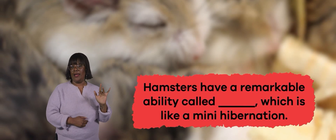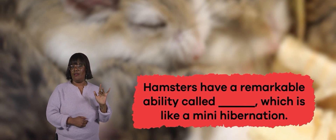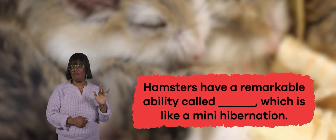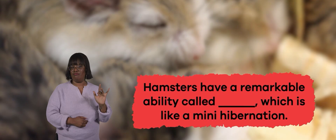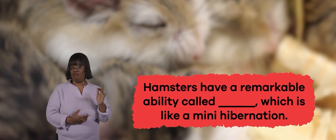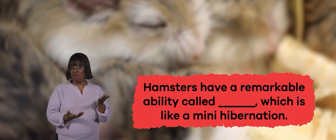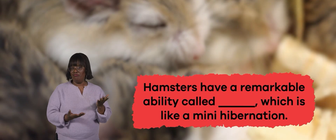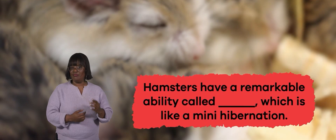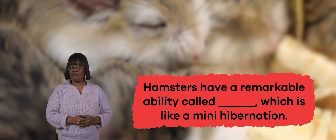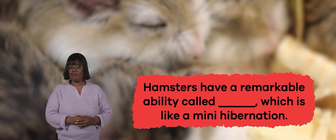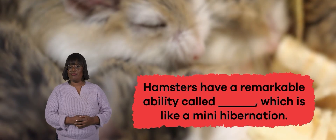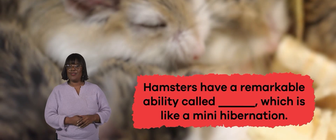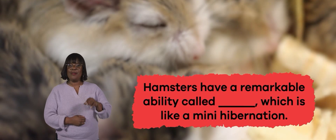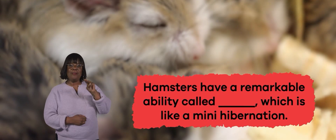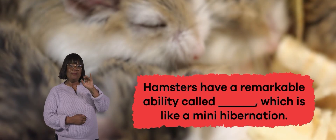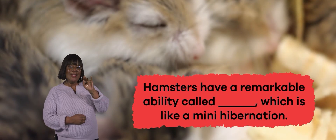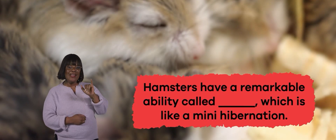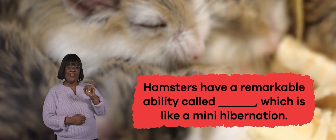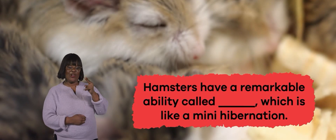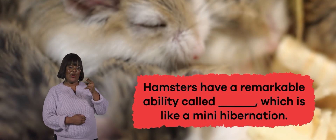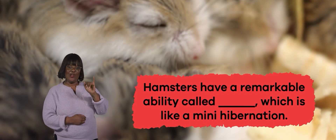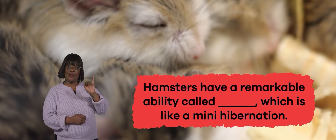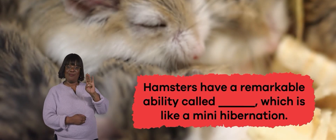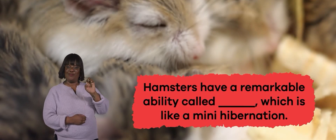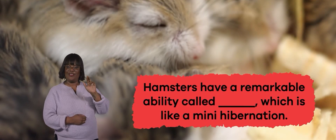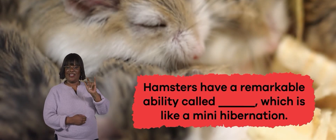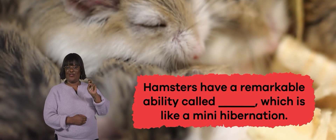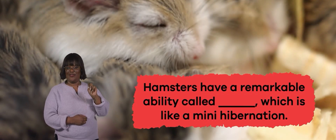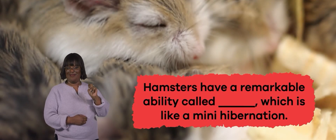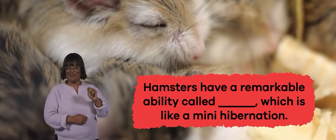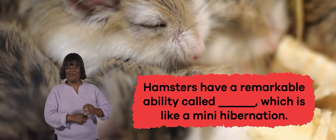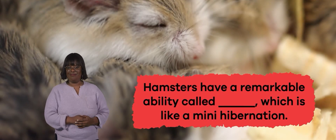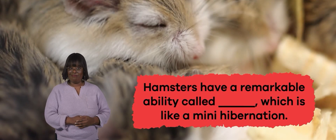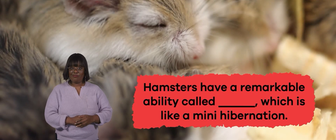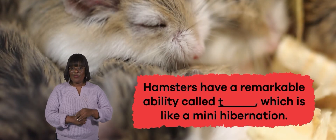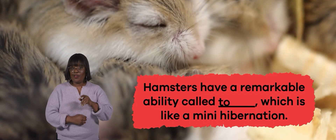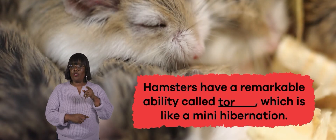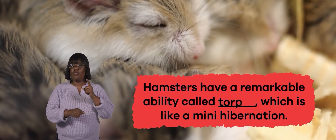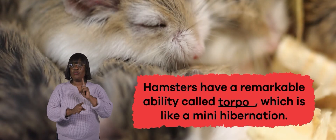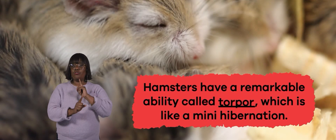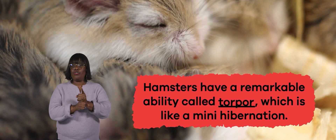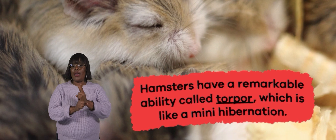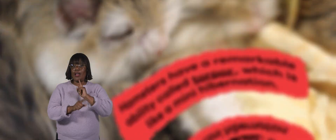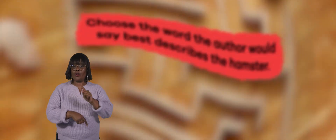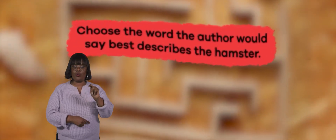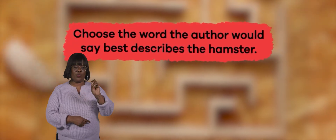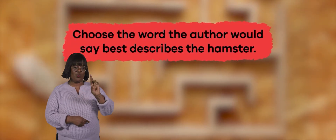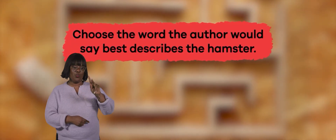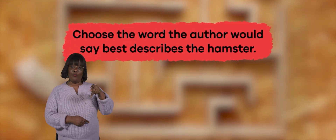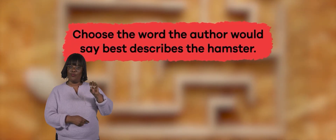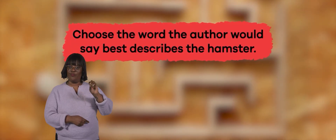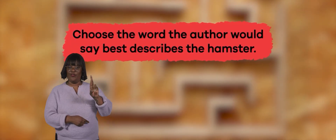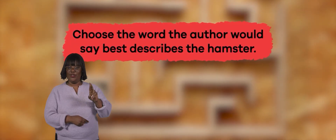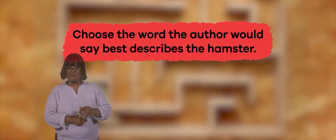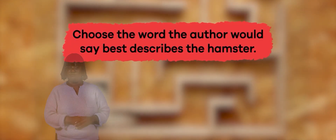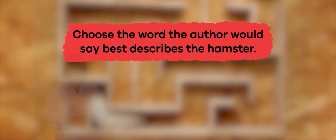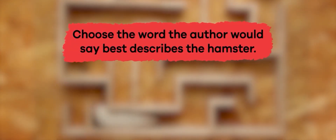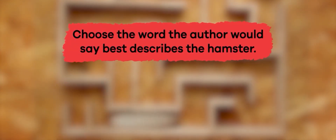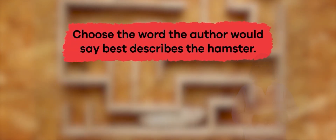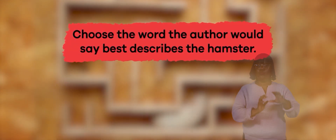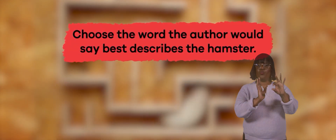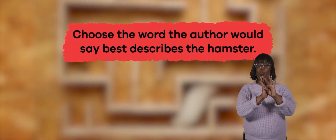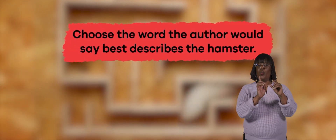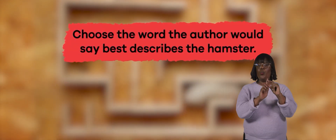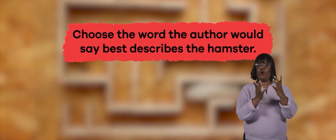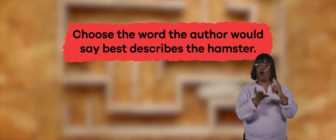which is like a mini hibernation the correct answer is torpor choose the word the author would